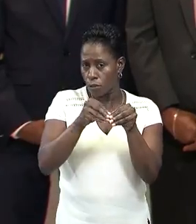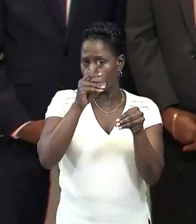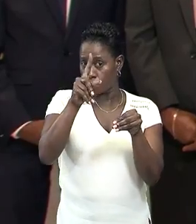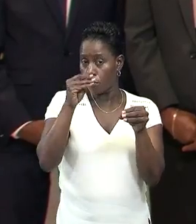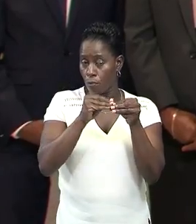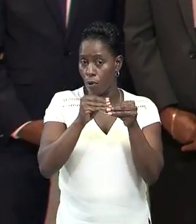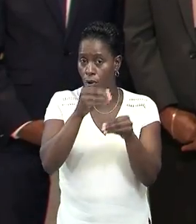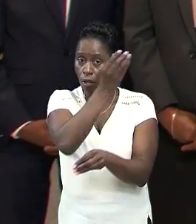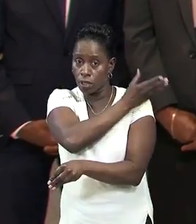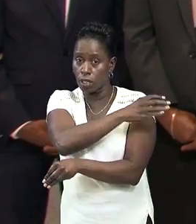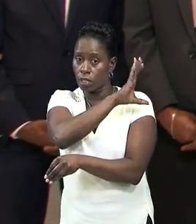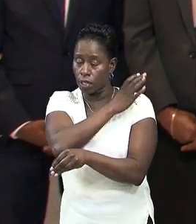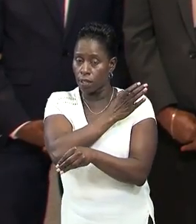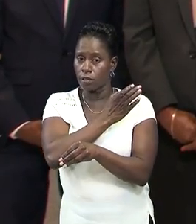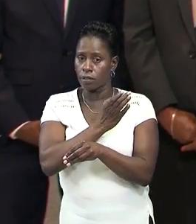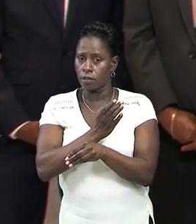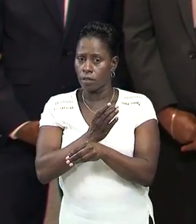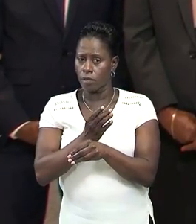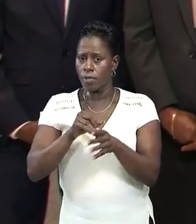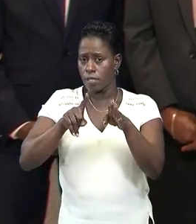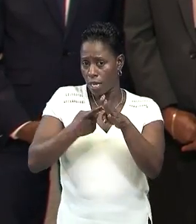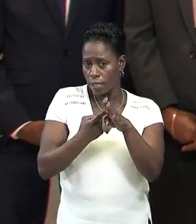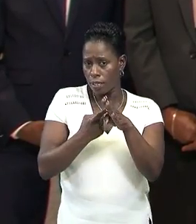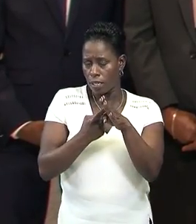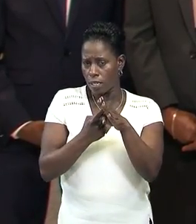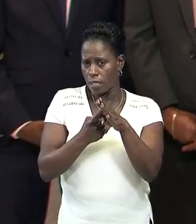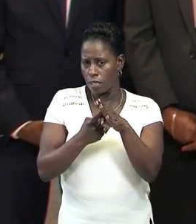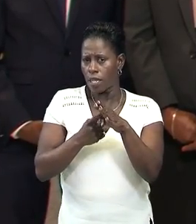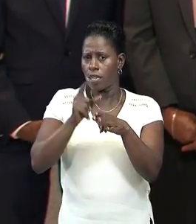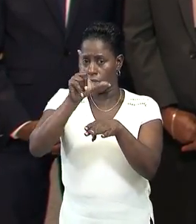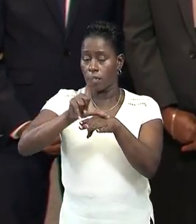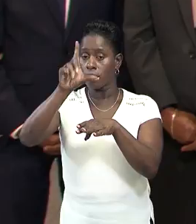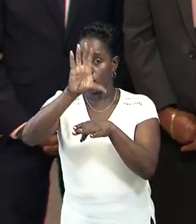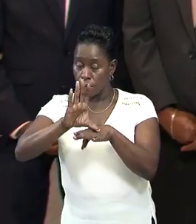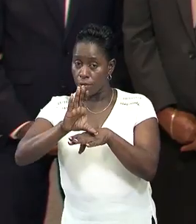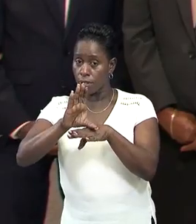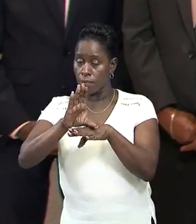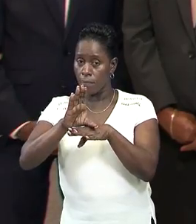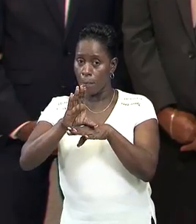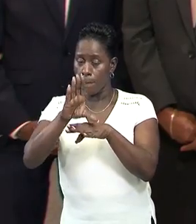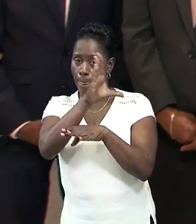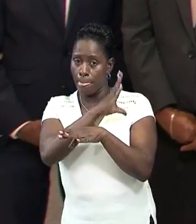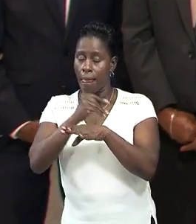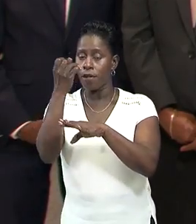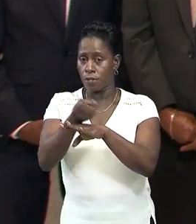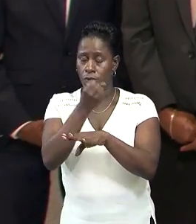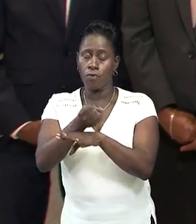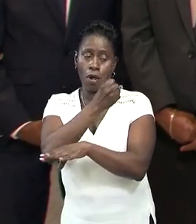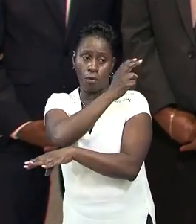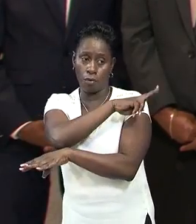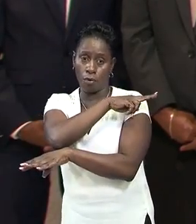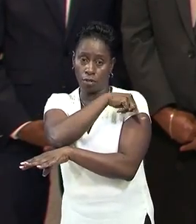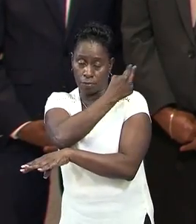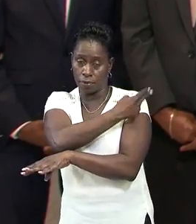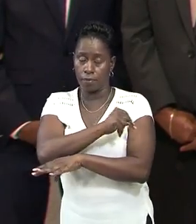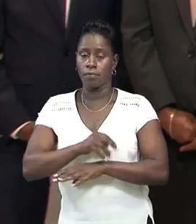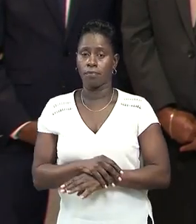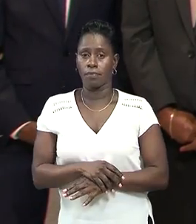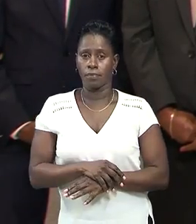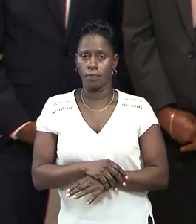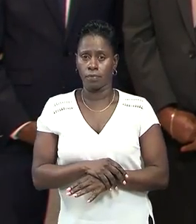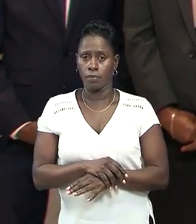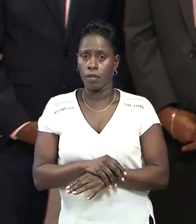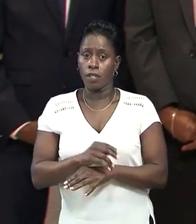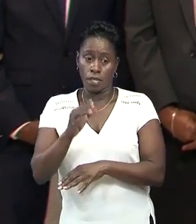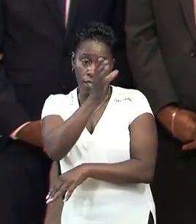clinics will be activated in the coming days to be located at the Leclerc Wellness Center and the Soufre Hospital.